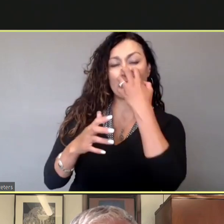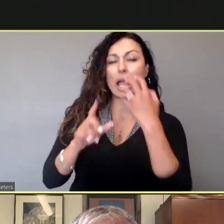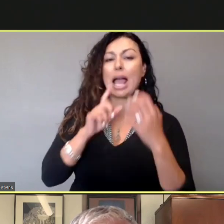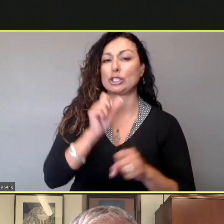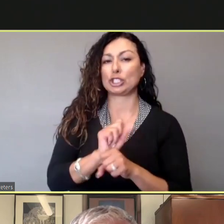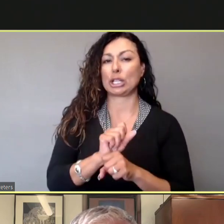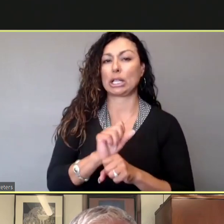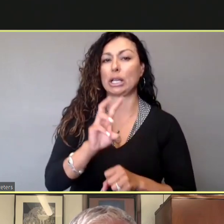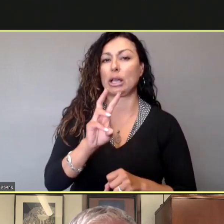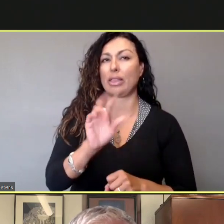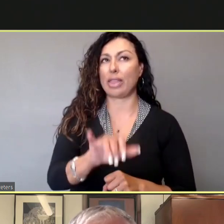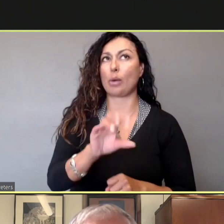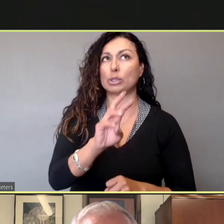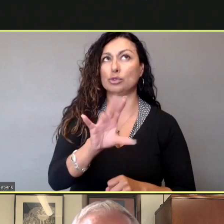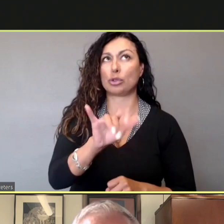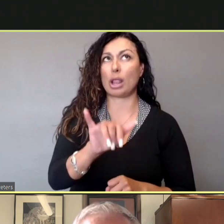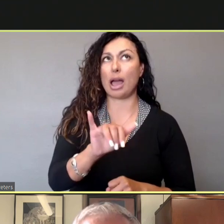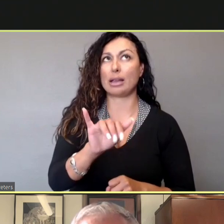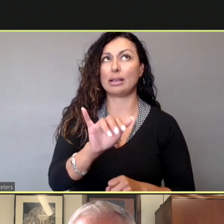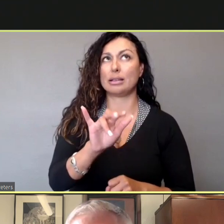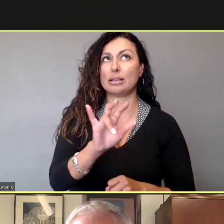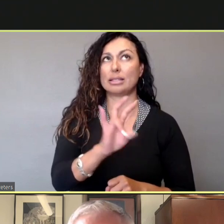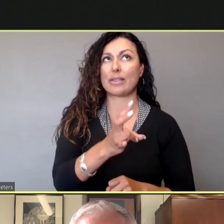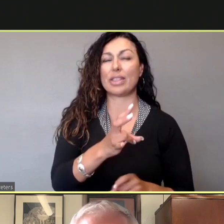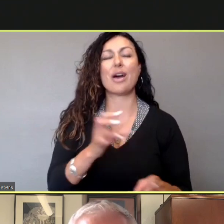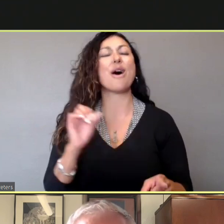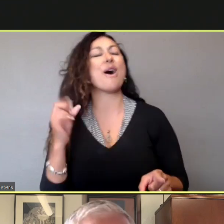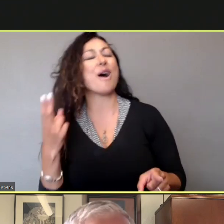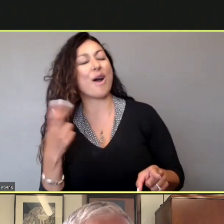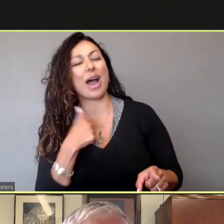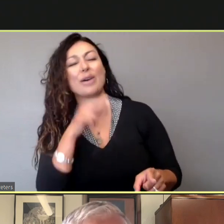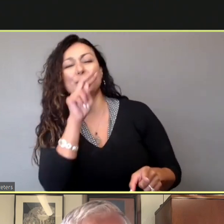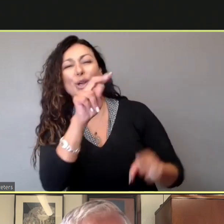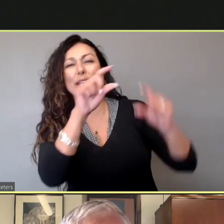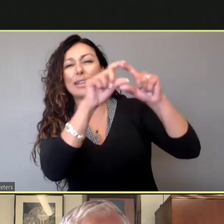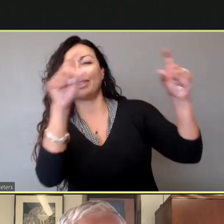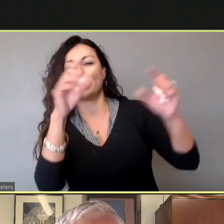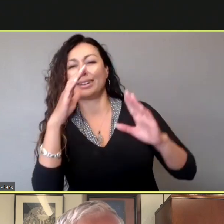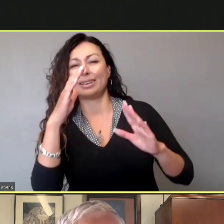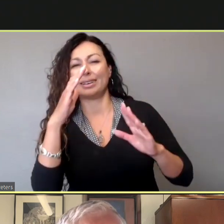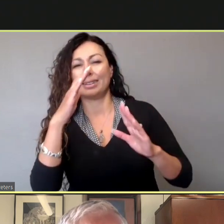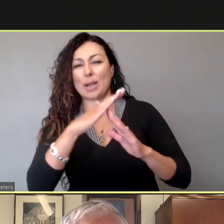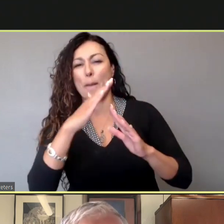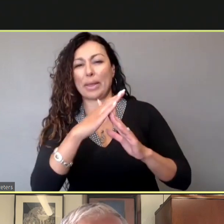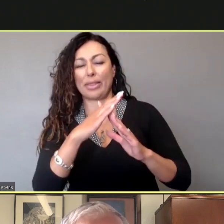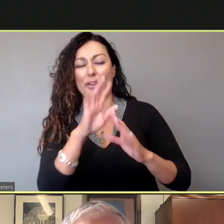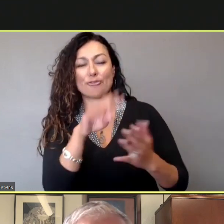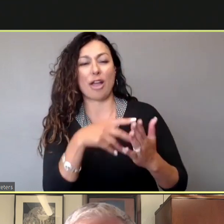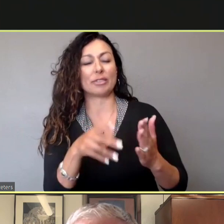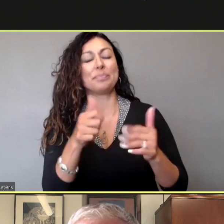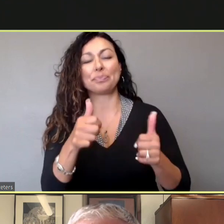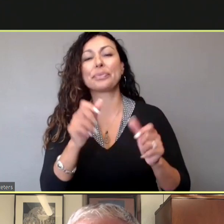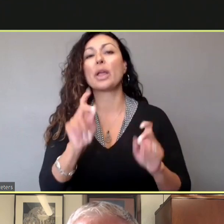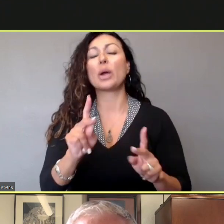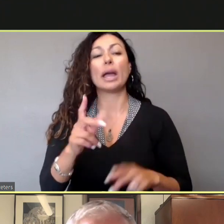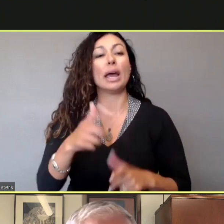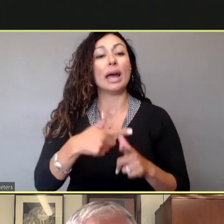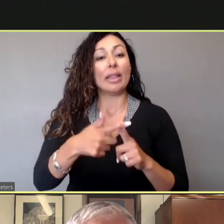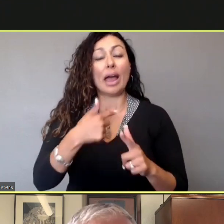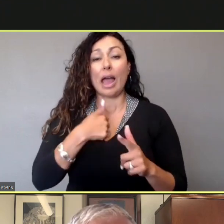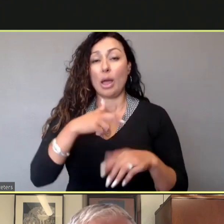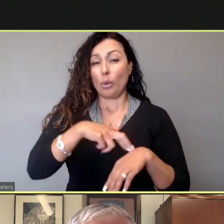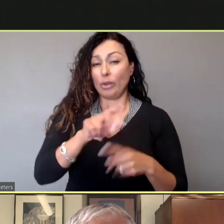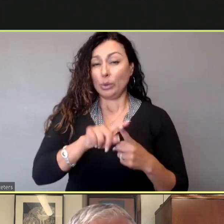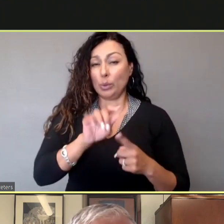July 7th. Oh, okay. I was going by the title of the graph. I'm sorry. And then I alluded to this,